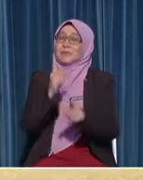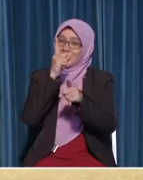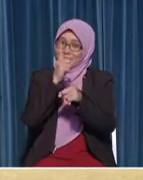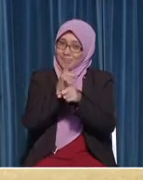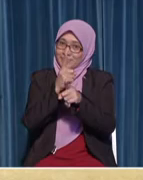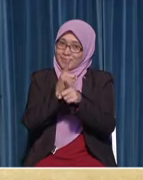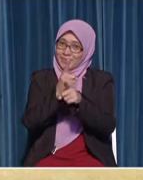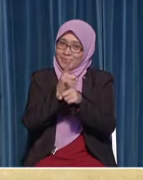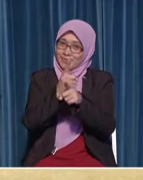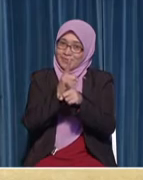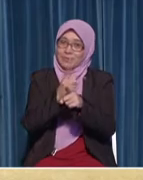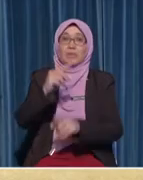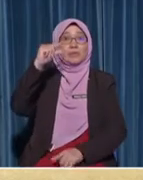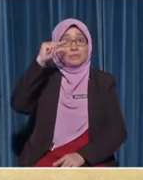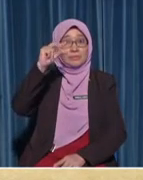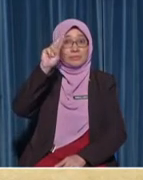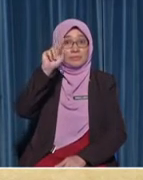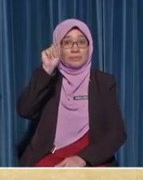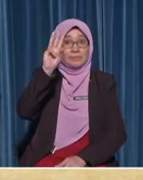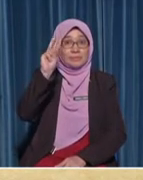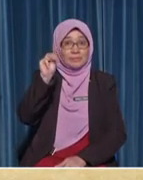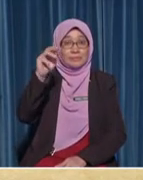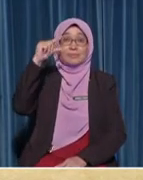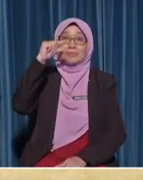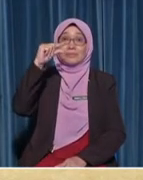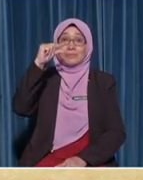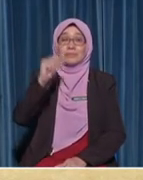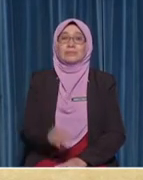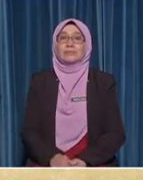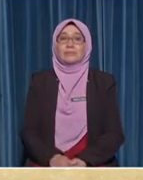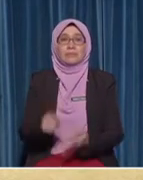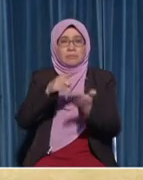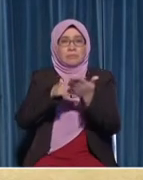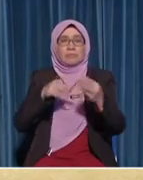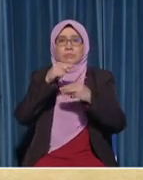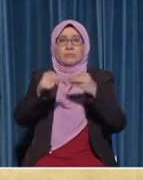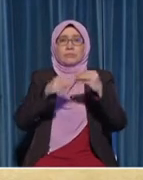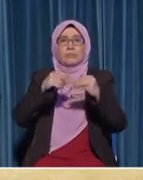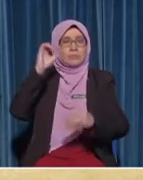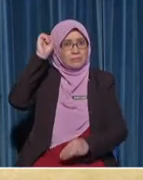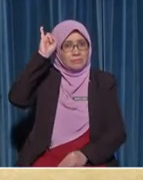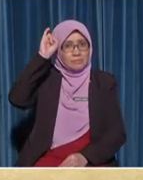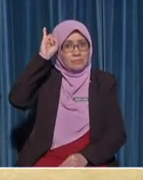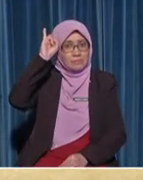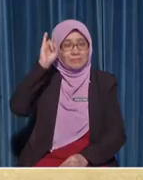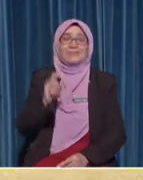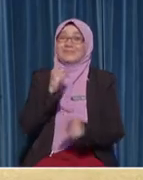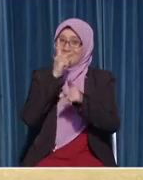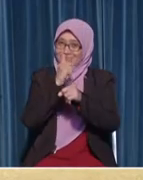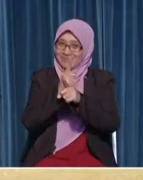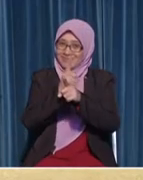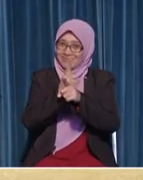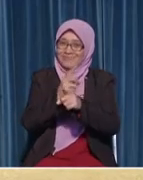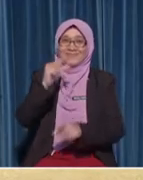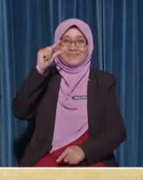Right, it is grams. What about the cow? Exactly,